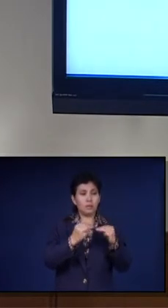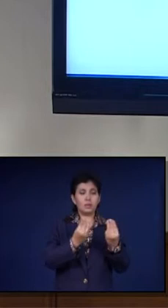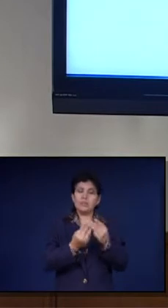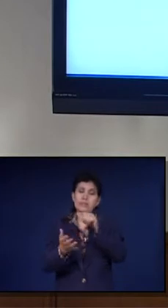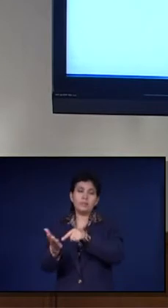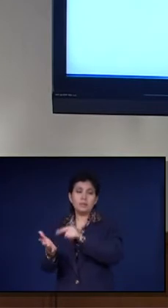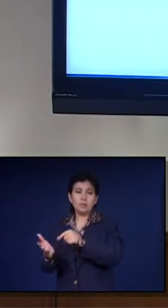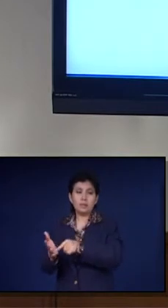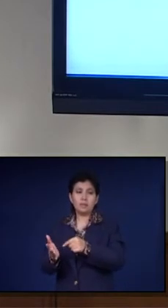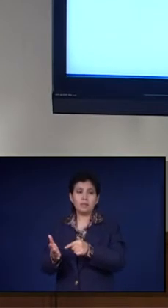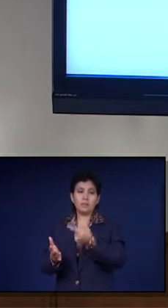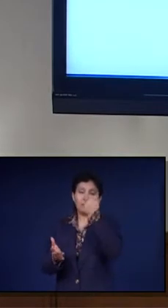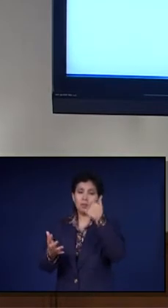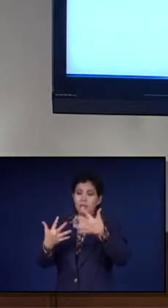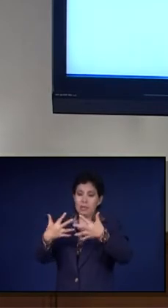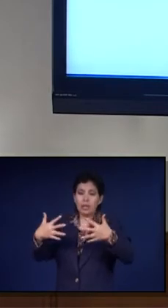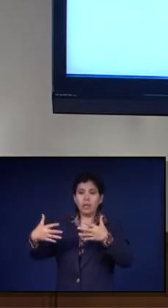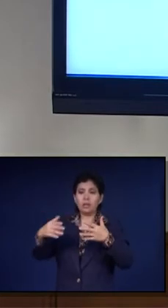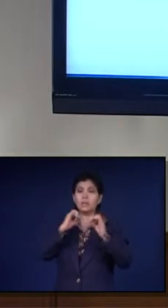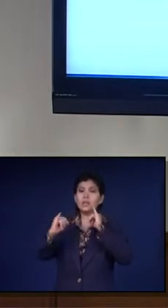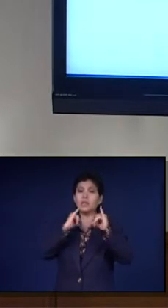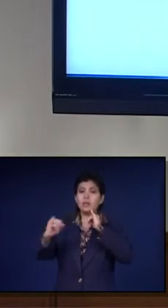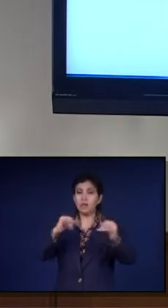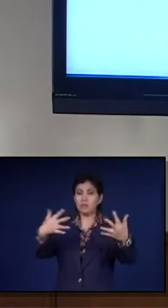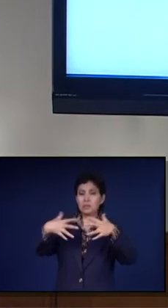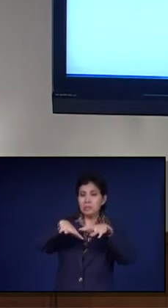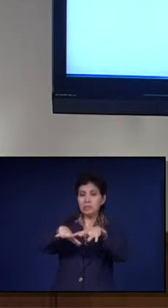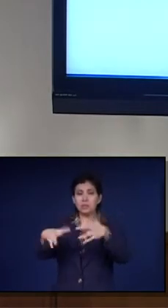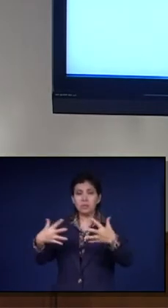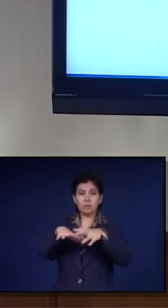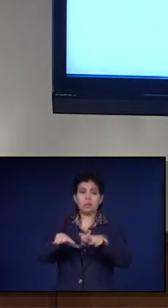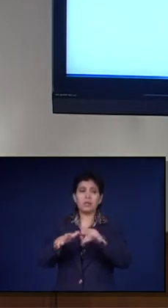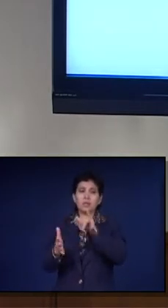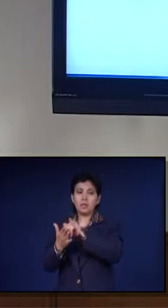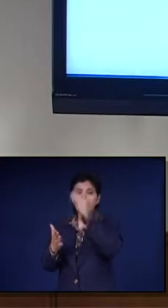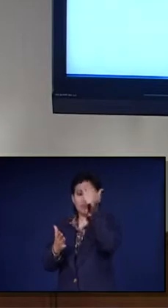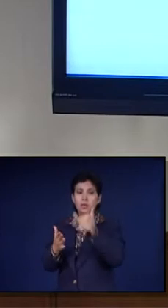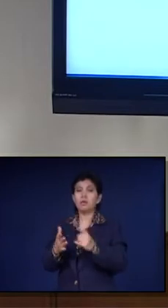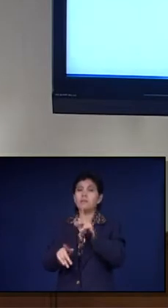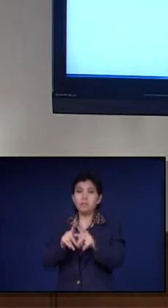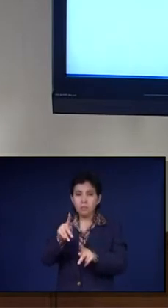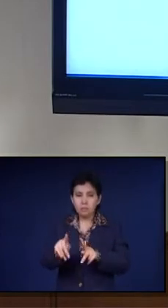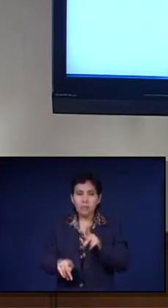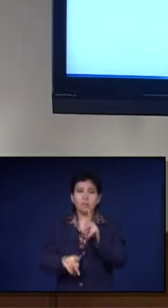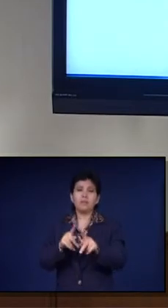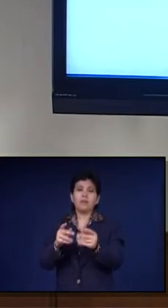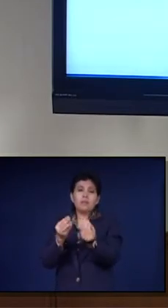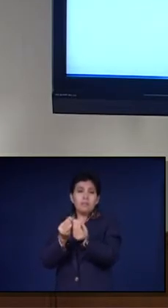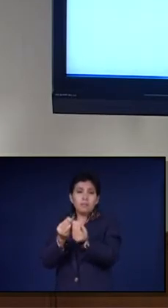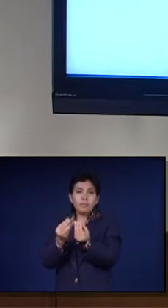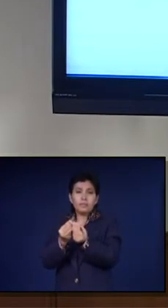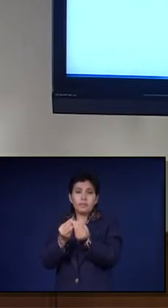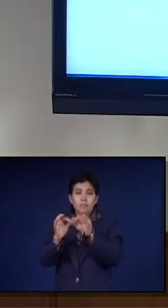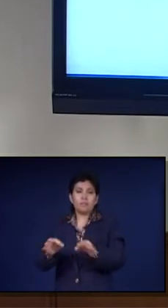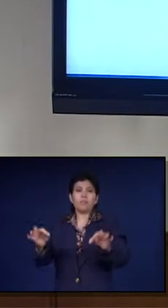Sometimes it is the interaction between the two. And that's why if you were to ask me which one is more important, I would